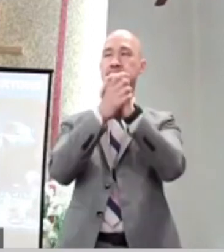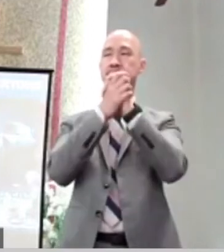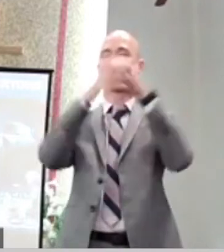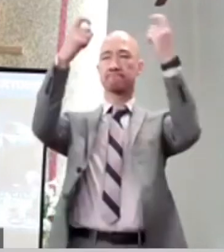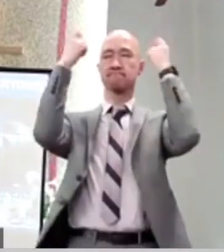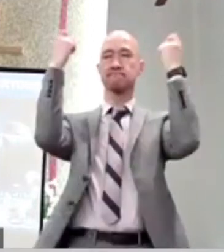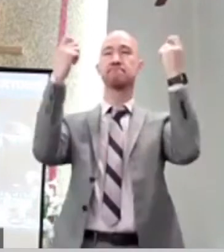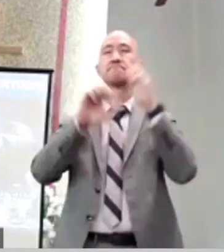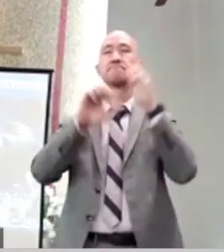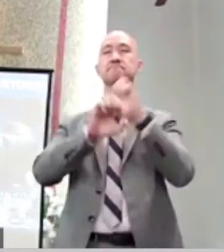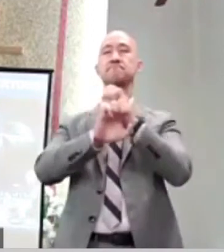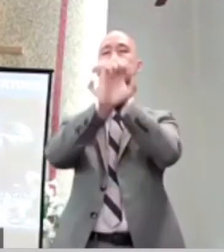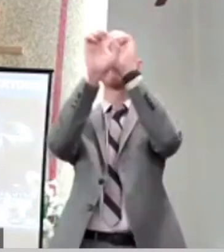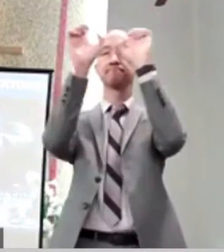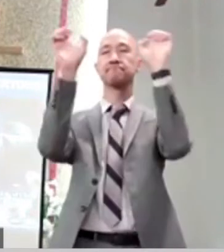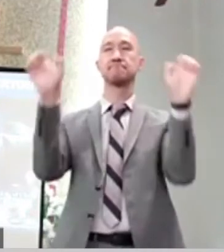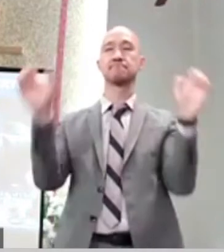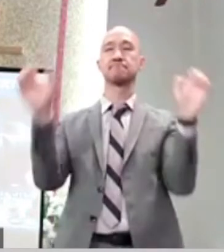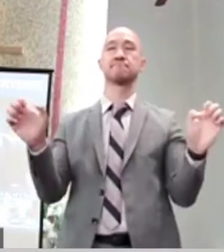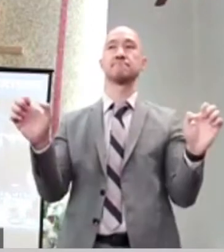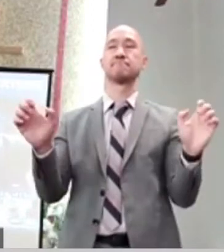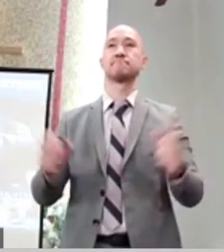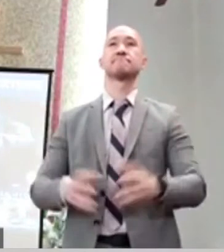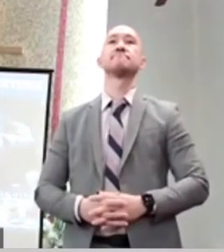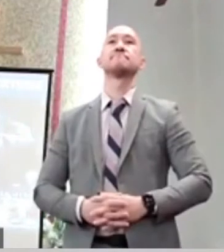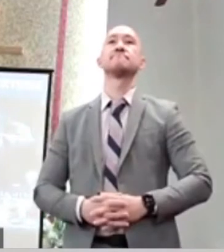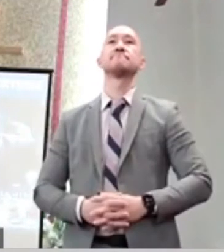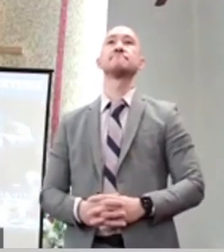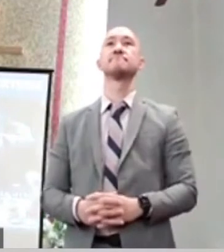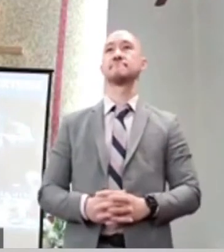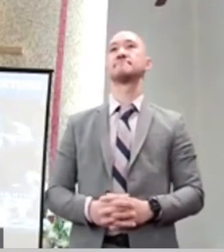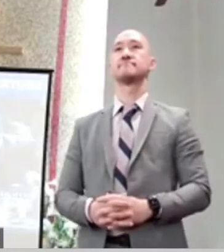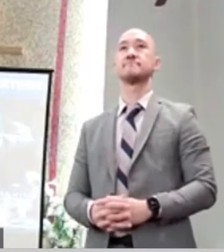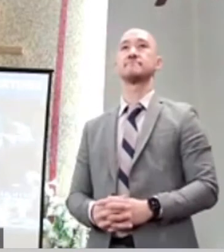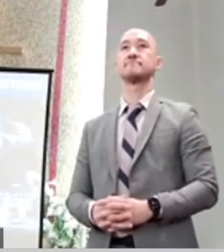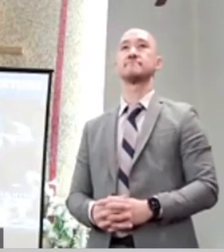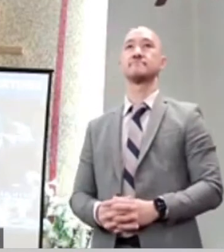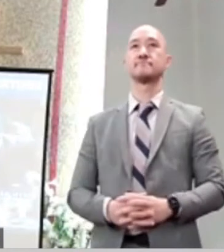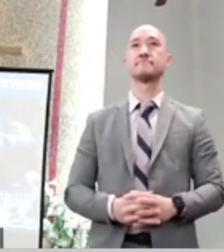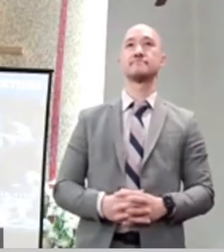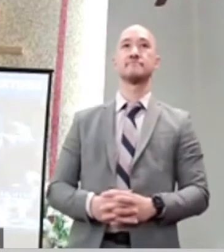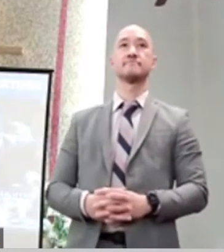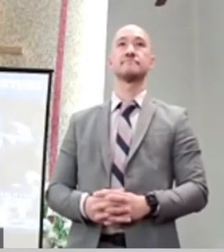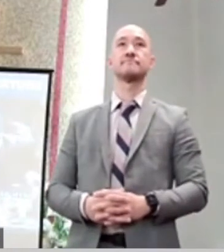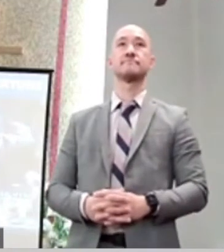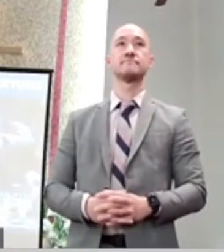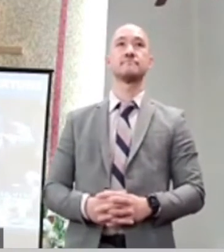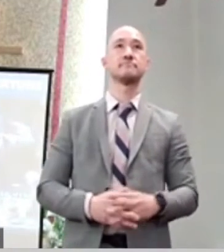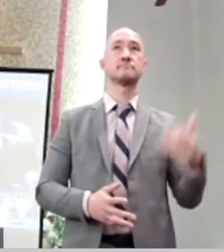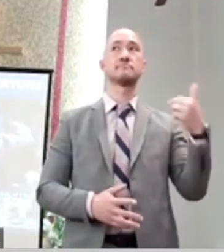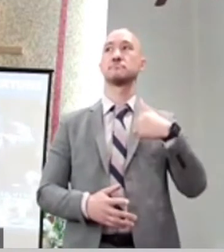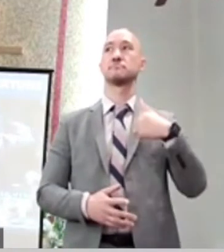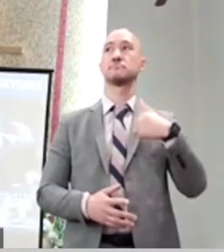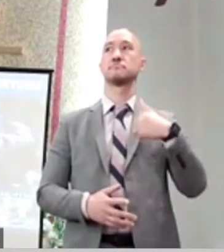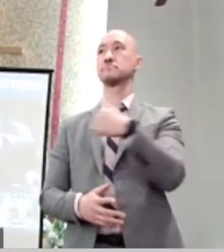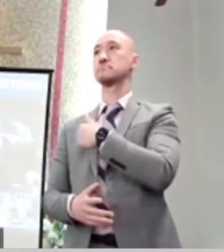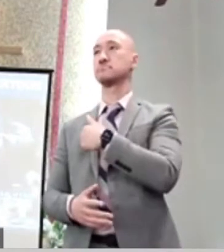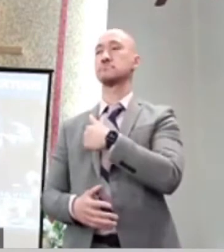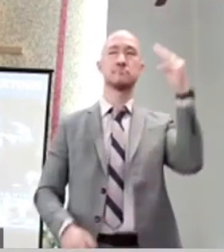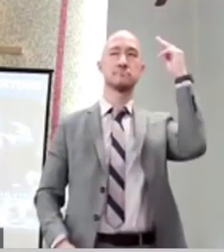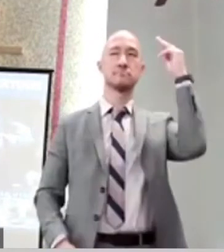the only holiday that we as Christians celebrate every single week, we join with the rest of the world to recognize